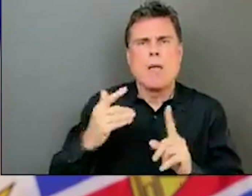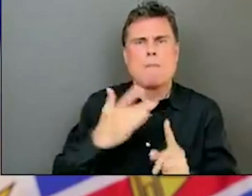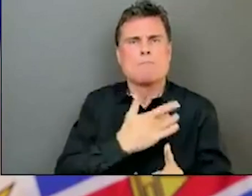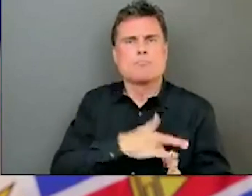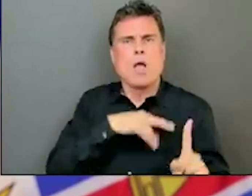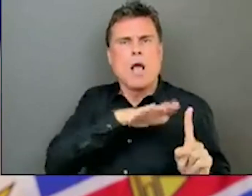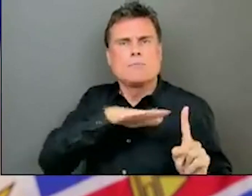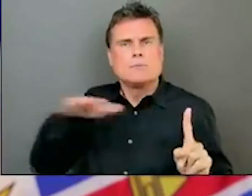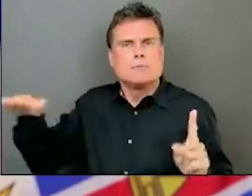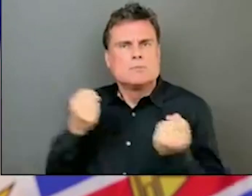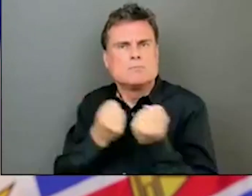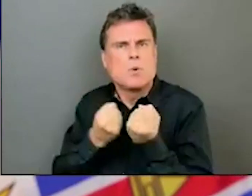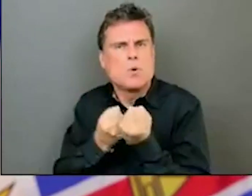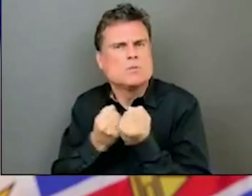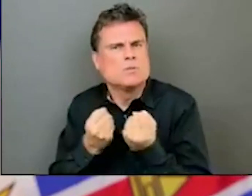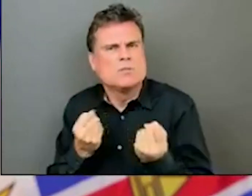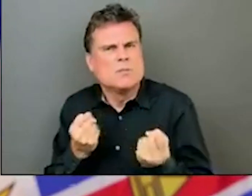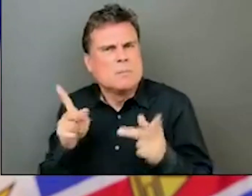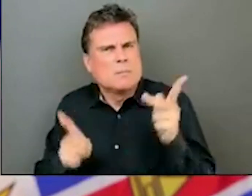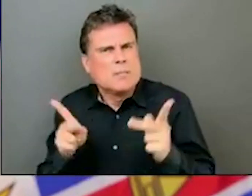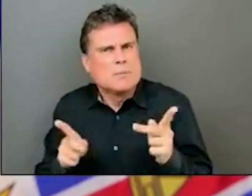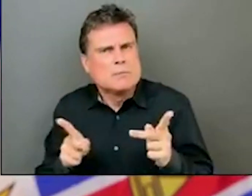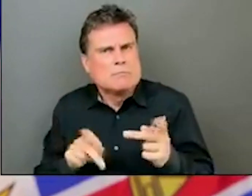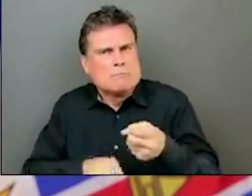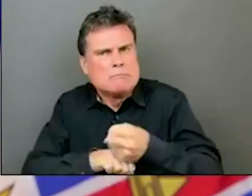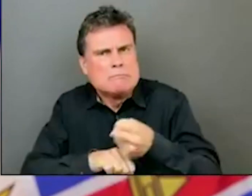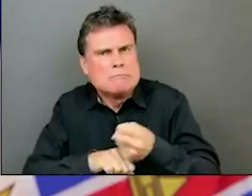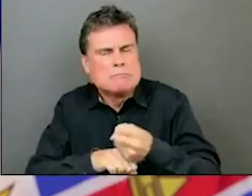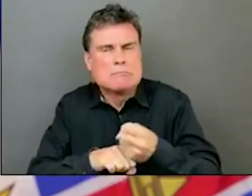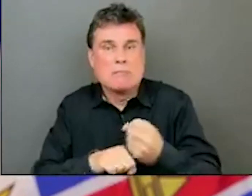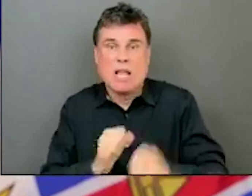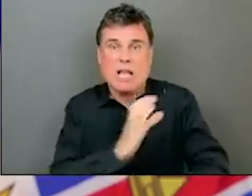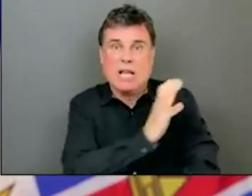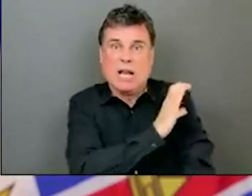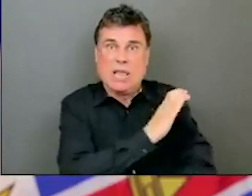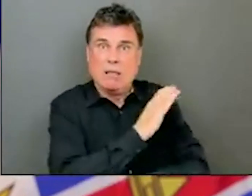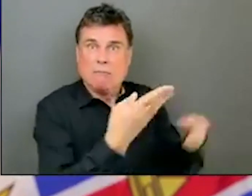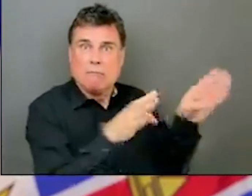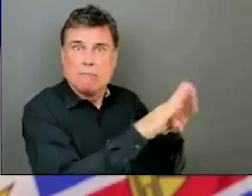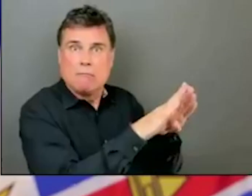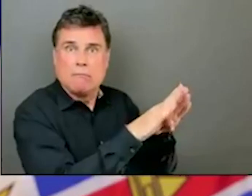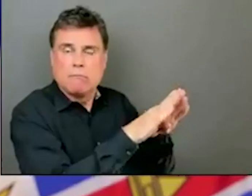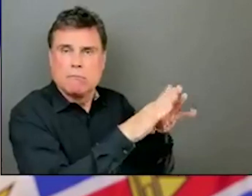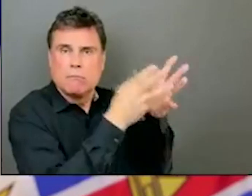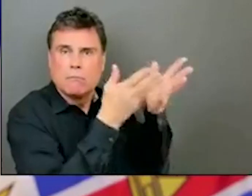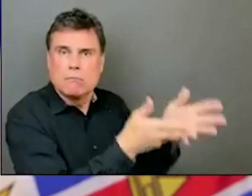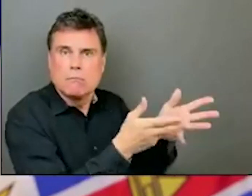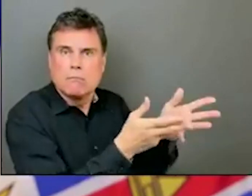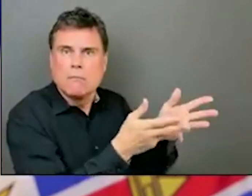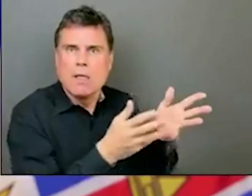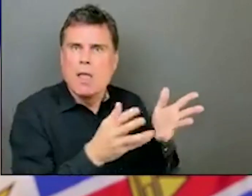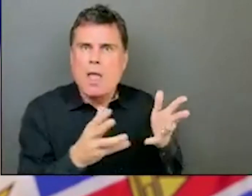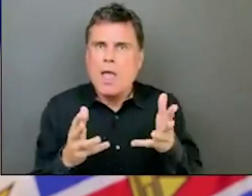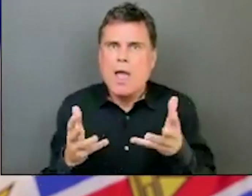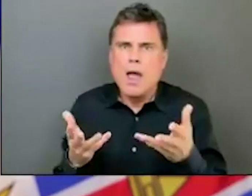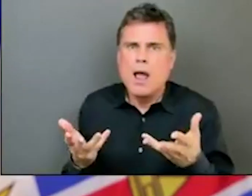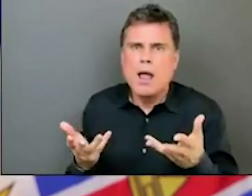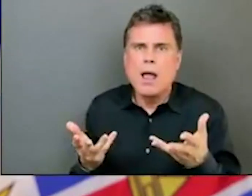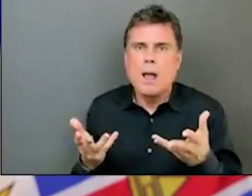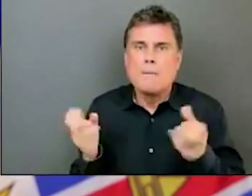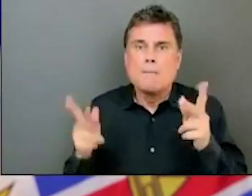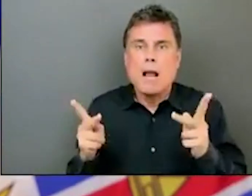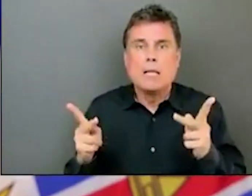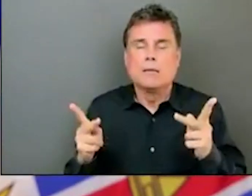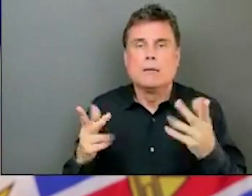family doctors and to support, hundreds, if not more, people who no longer have a connection to